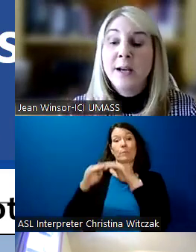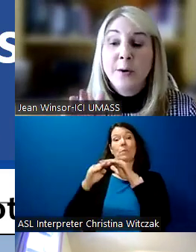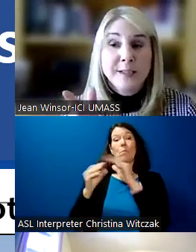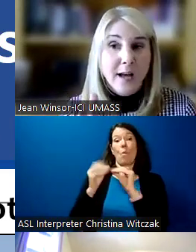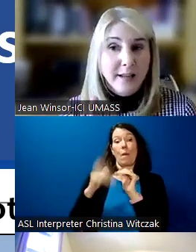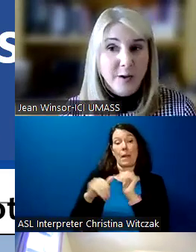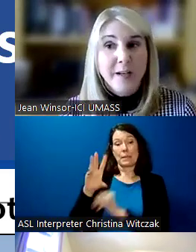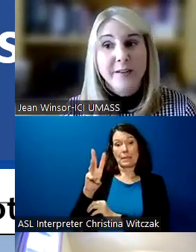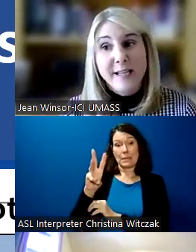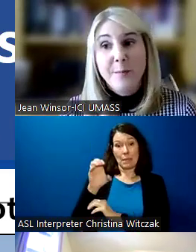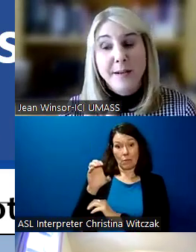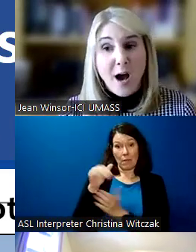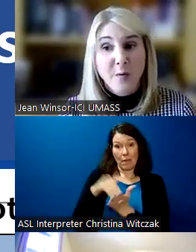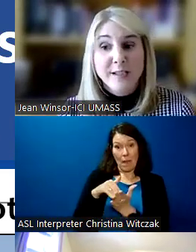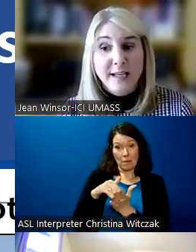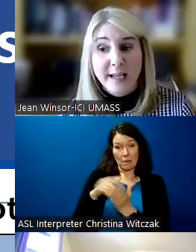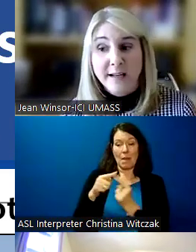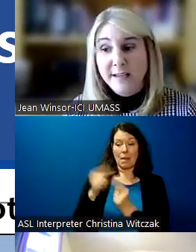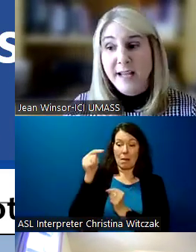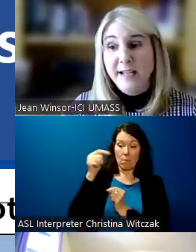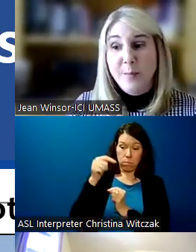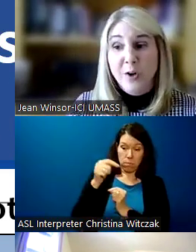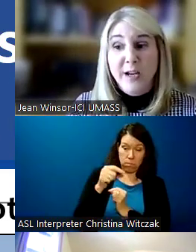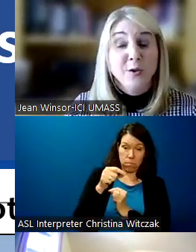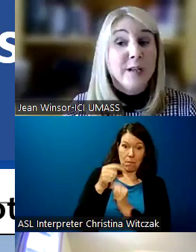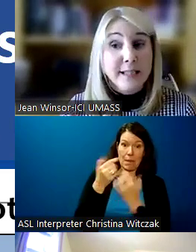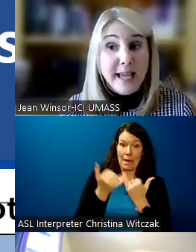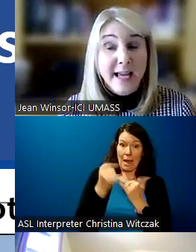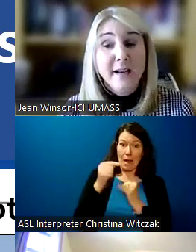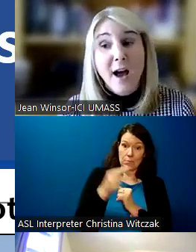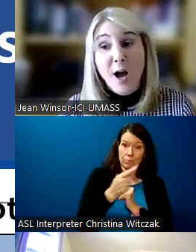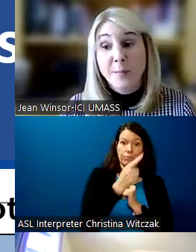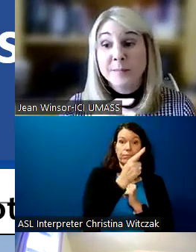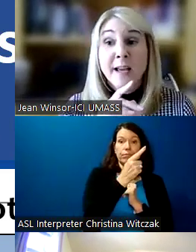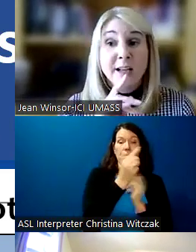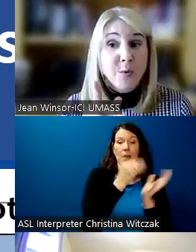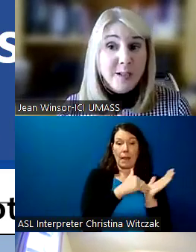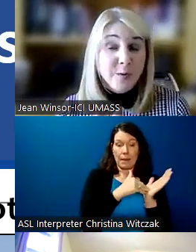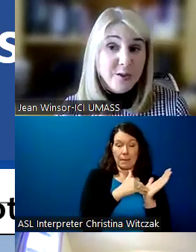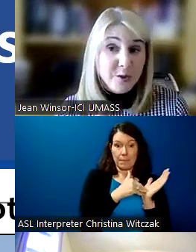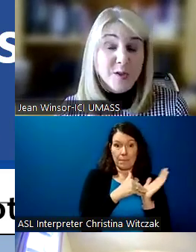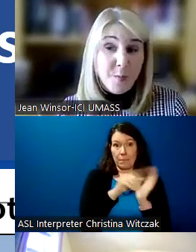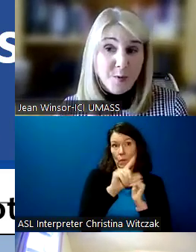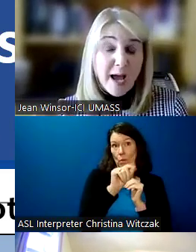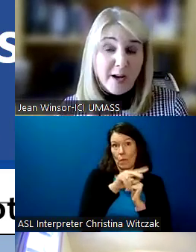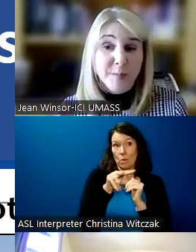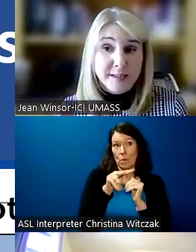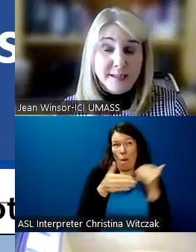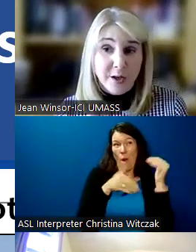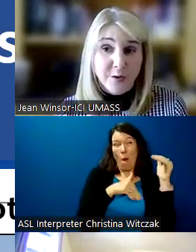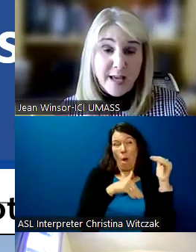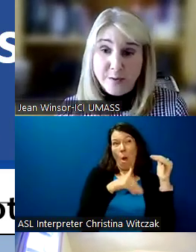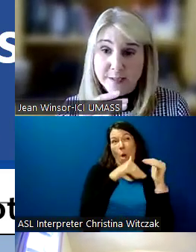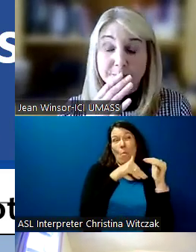600,000. We saw a little bit of a dip, and now we're seeing that number increase again. In 2022, it was almost back up